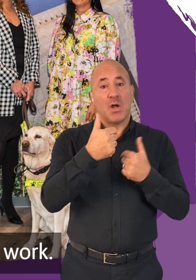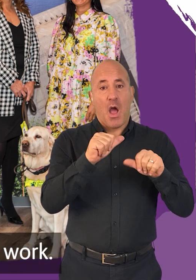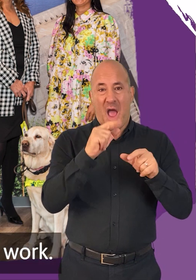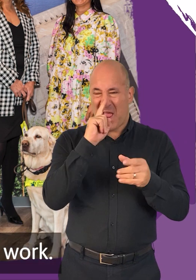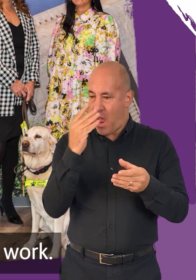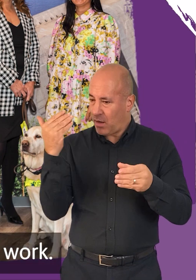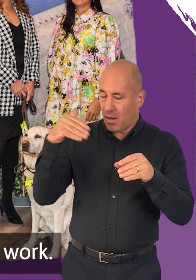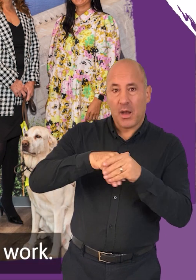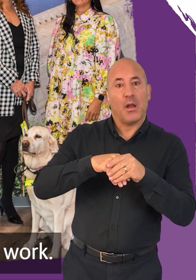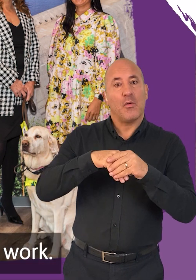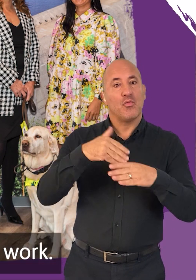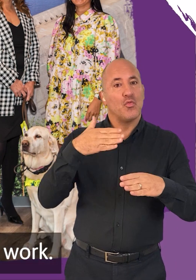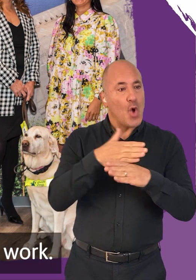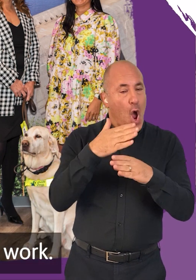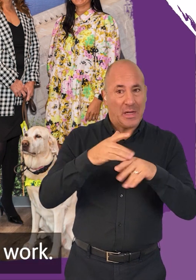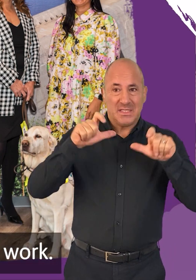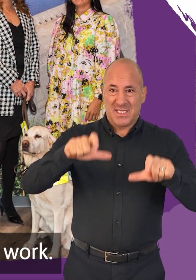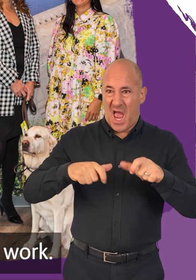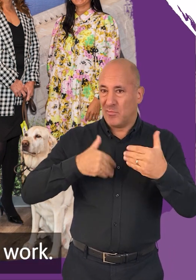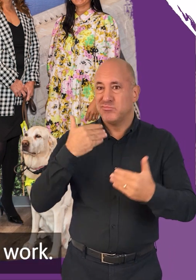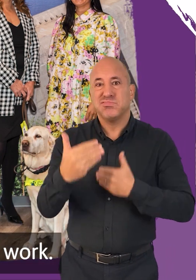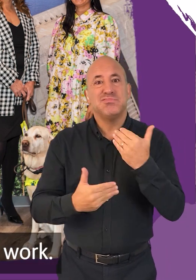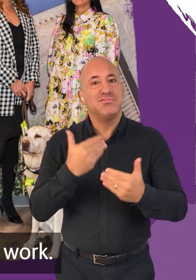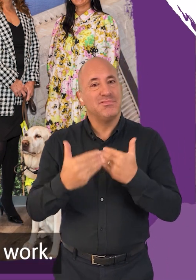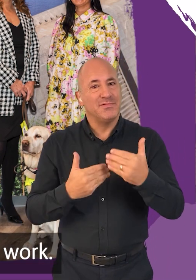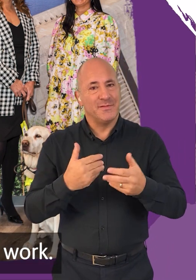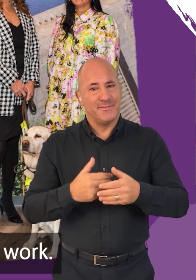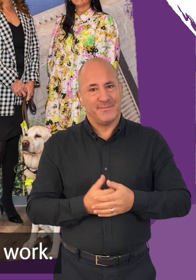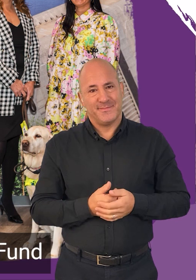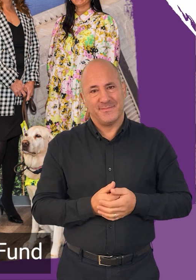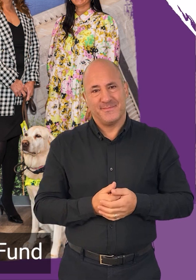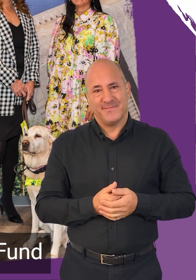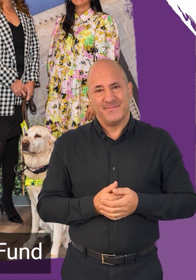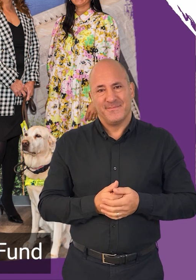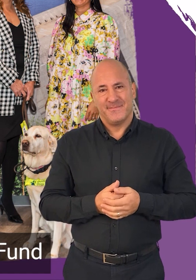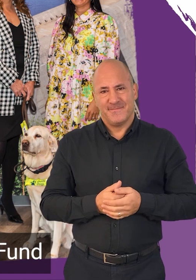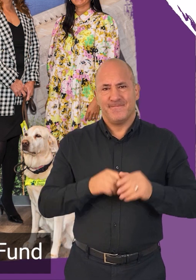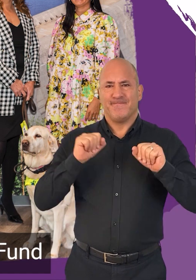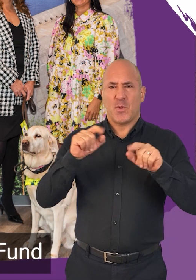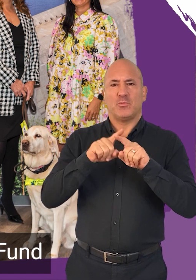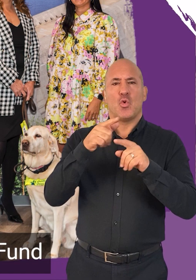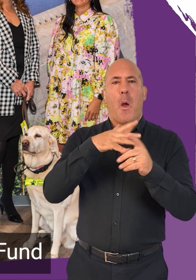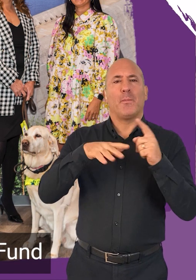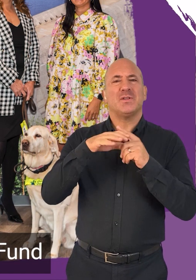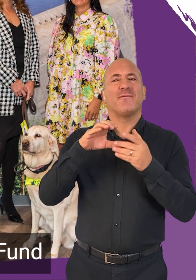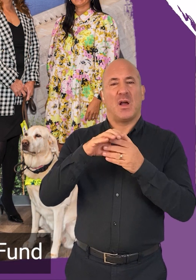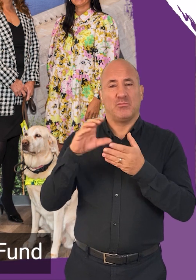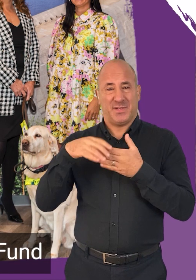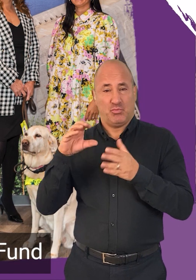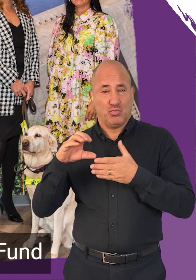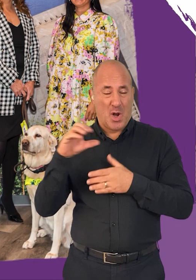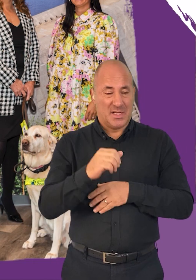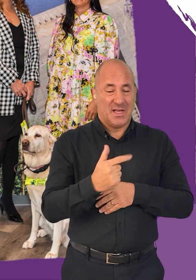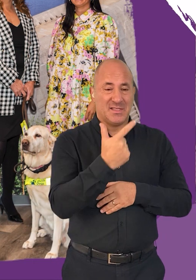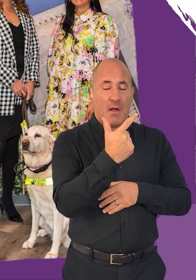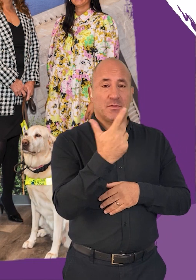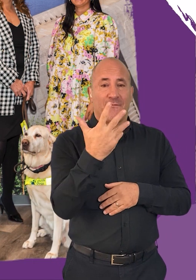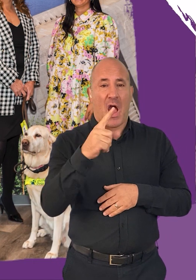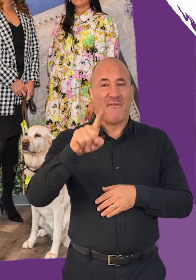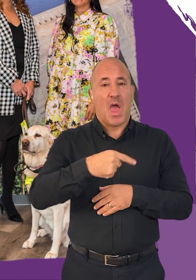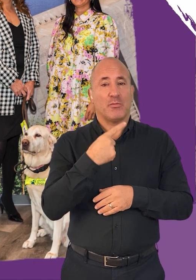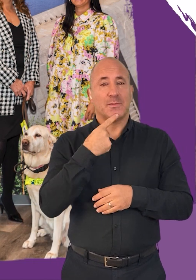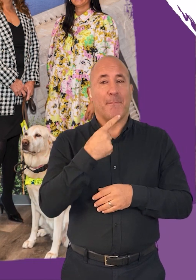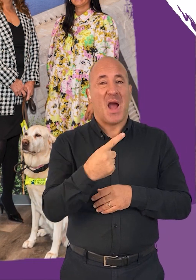people navigating and remaining in the world of work. Severn Trent Academy and Community Fund have donated